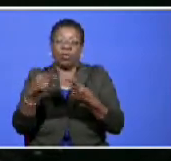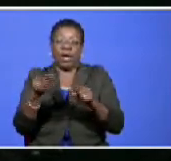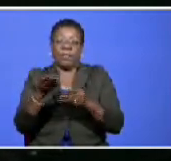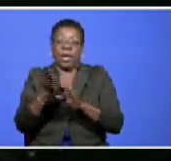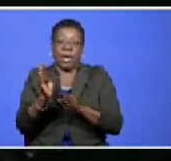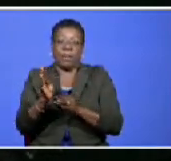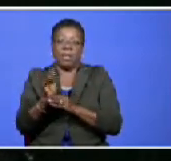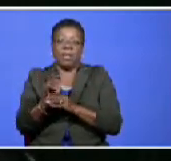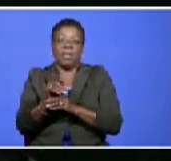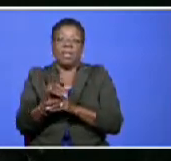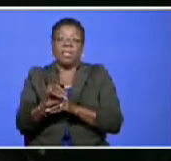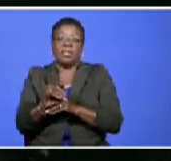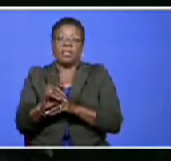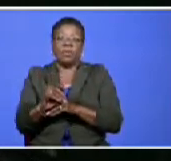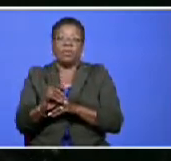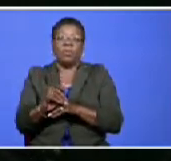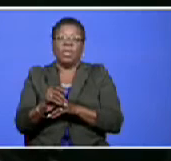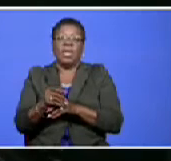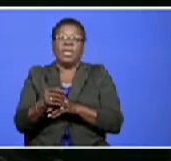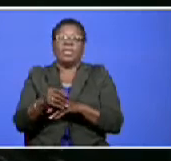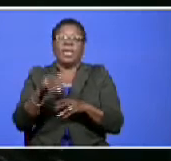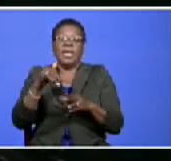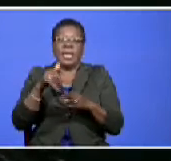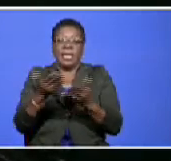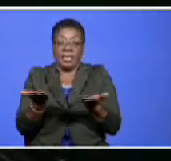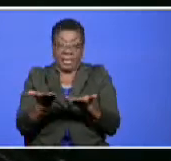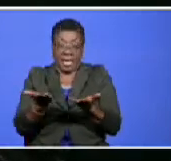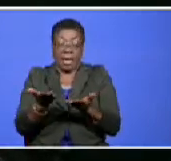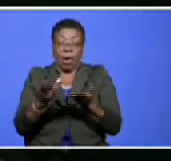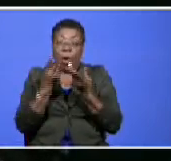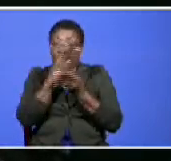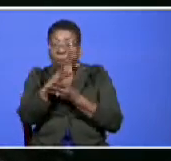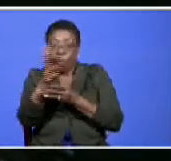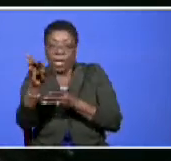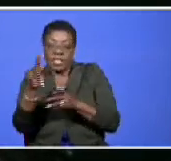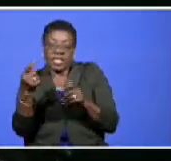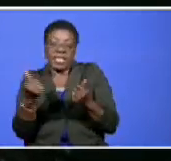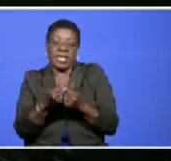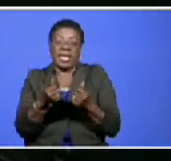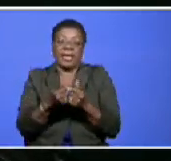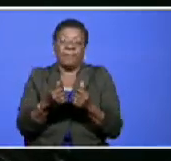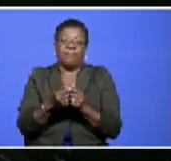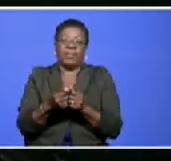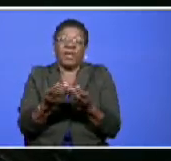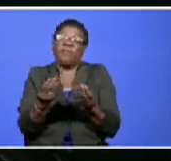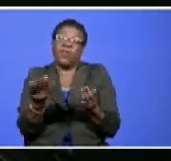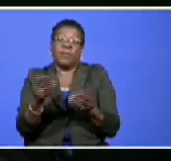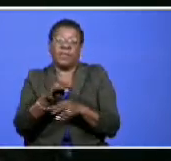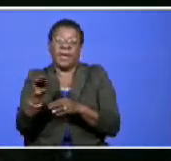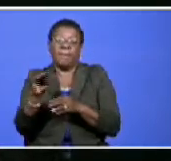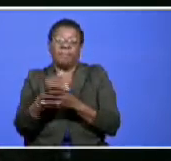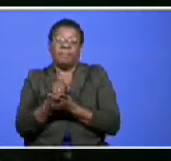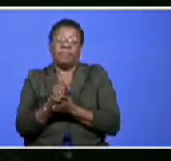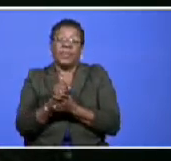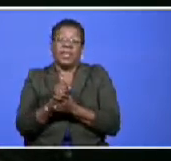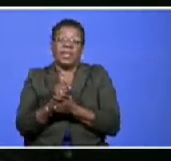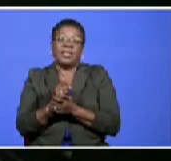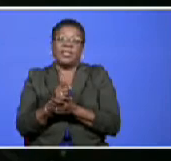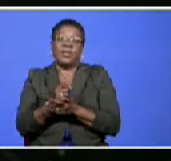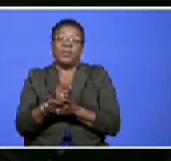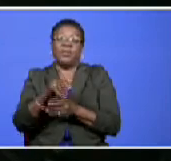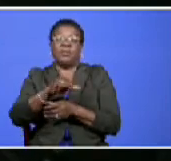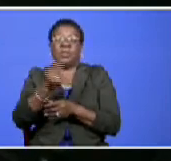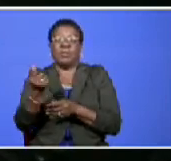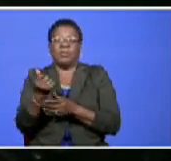We can understand that they're still settling themselves in. And we are receiving, the NSA in partnership with BFA and the BOC are